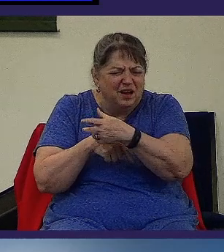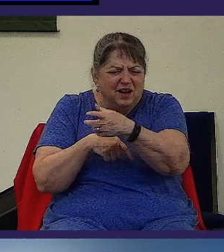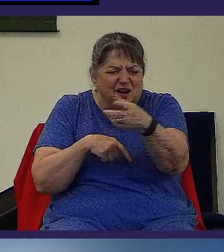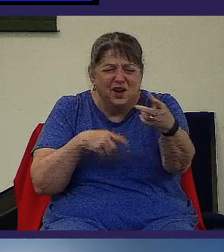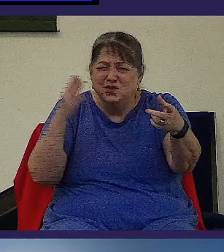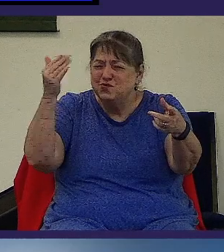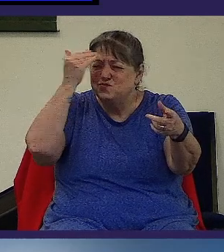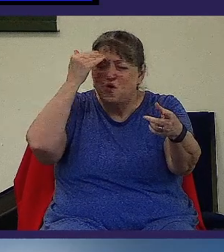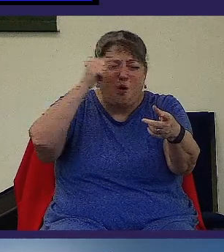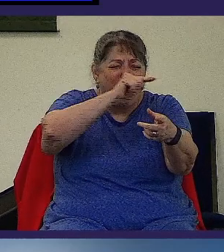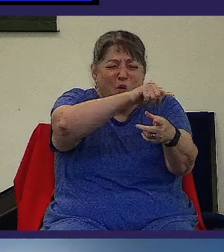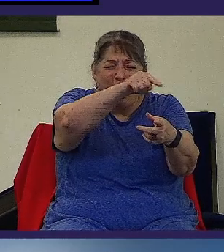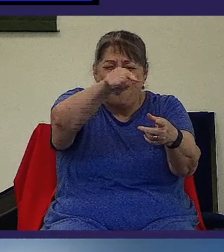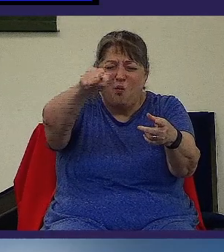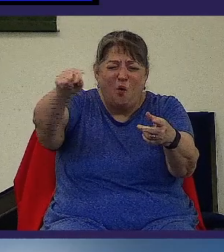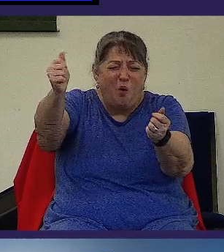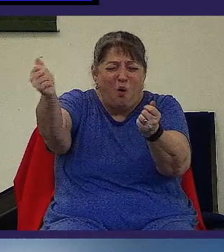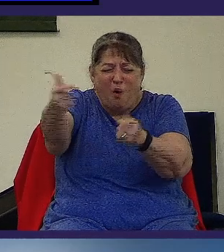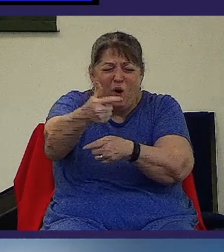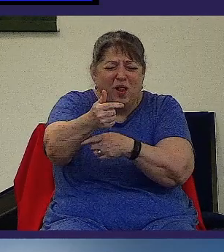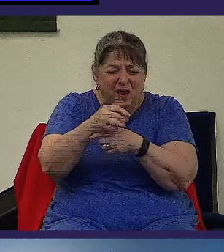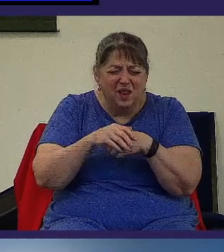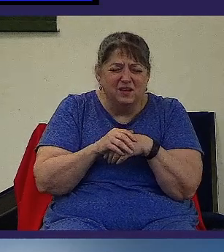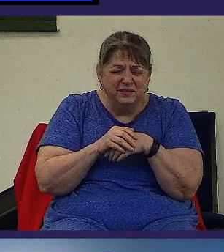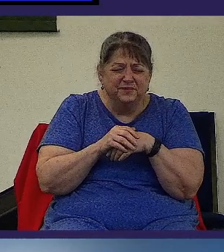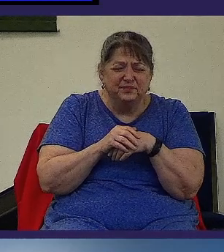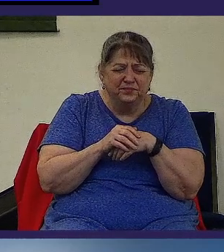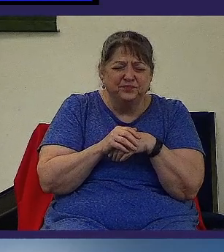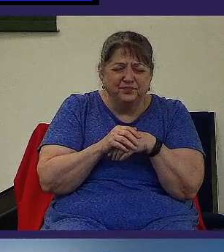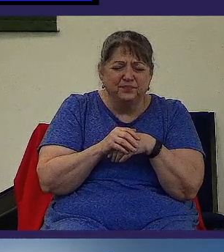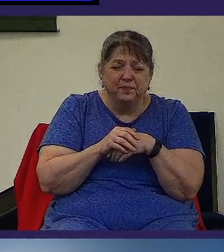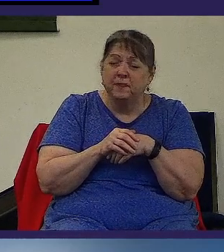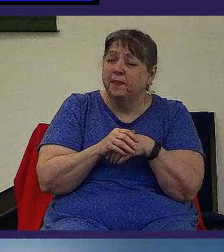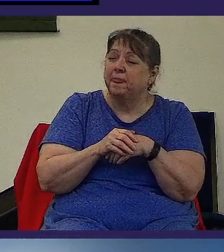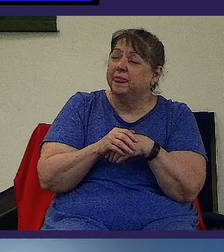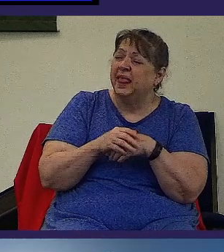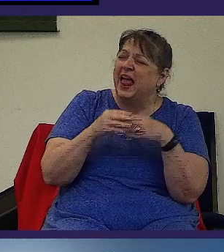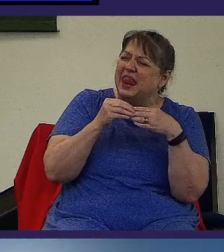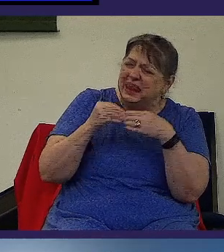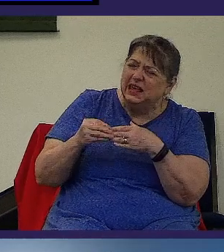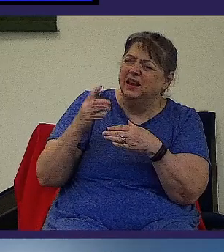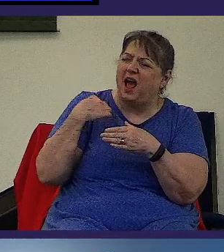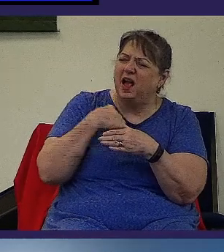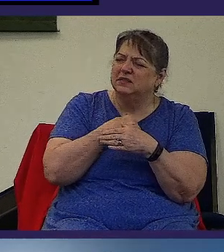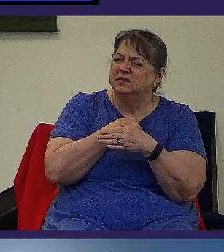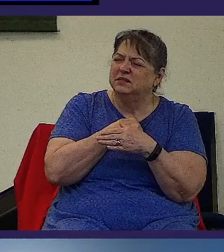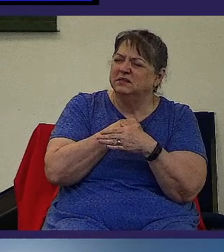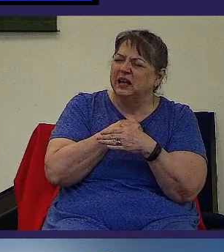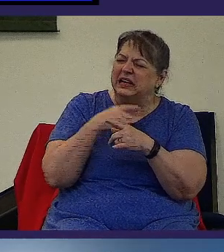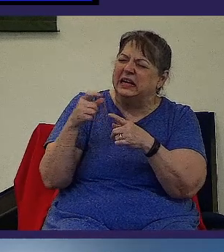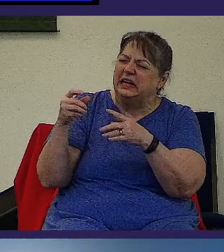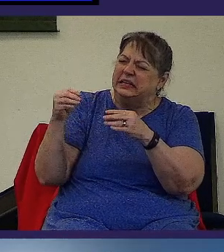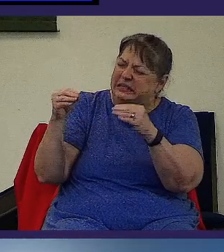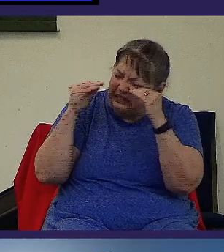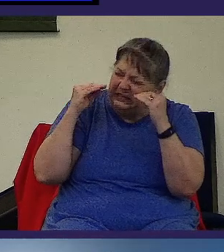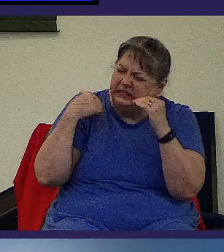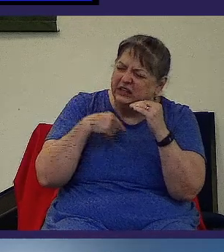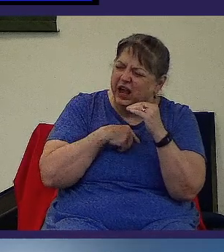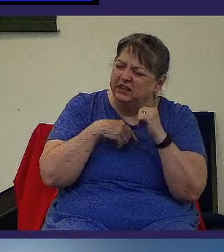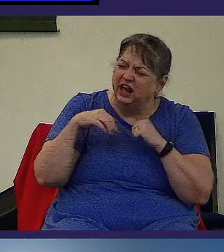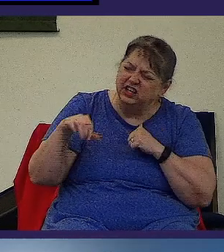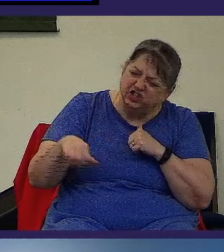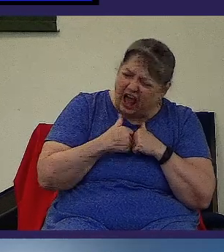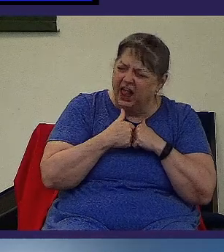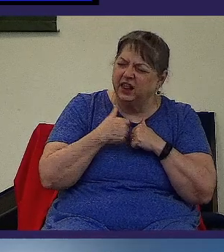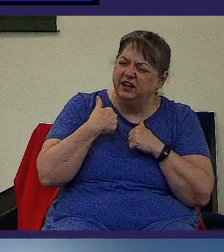guide and we invite you to direct we invite you to to make clear to us the word of admonition or challenge or whatever